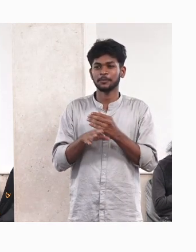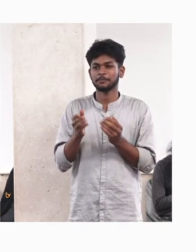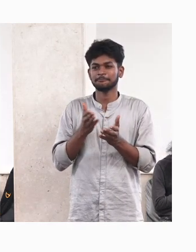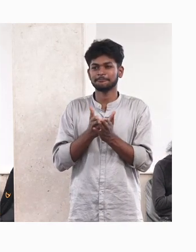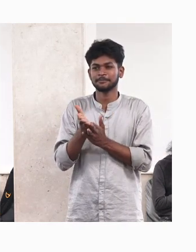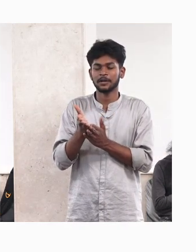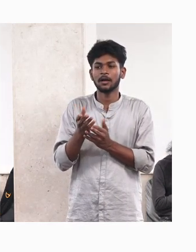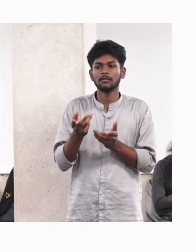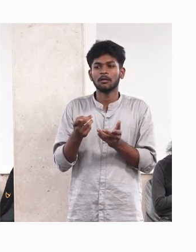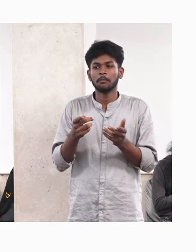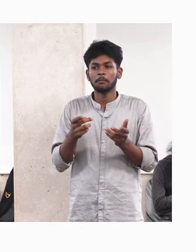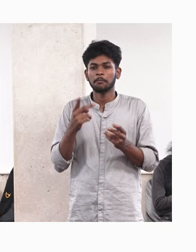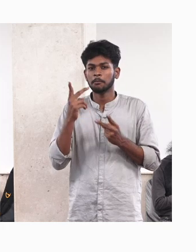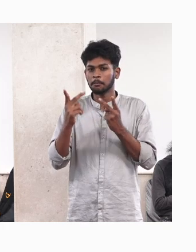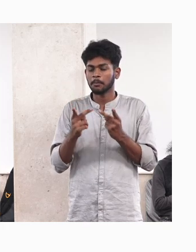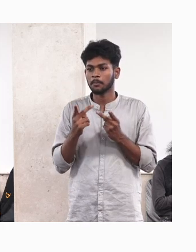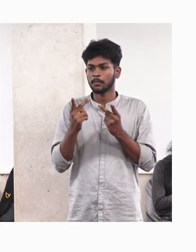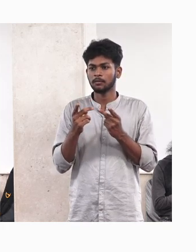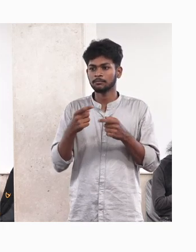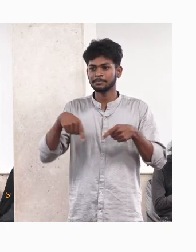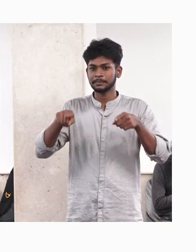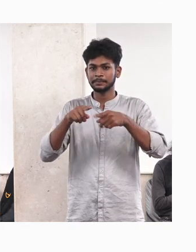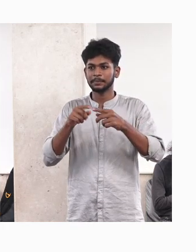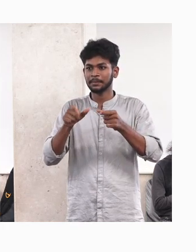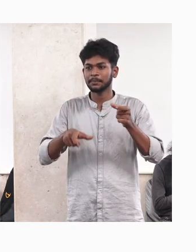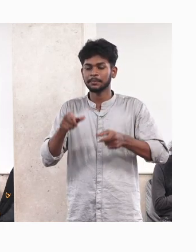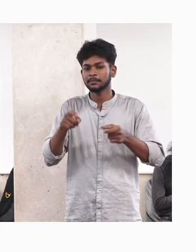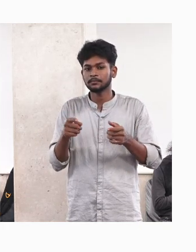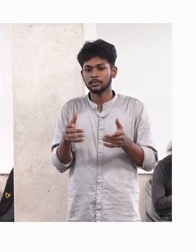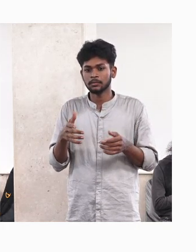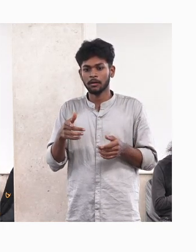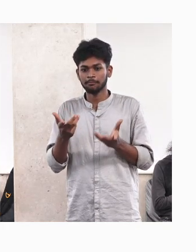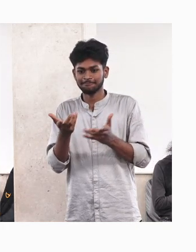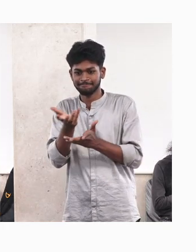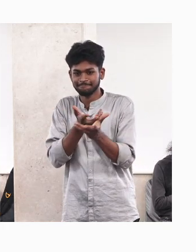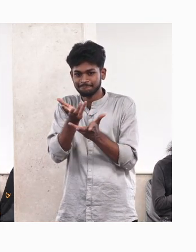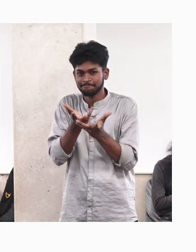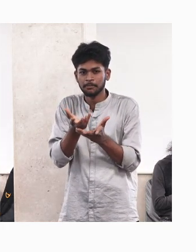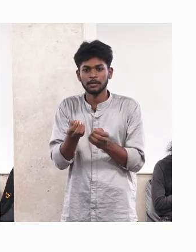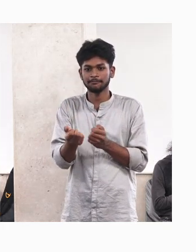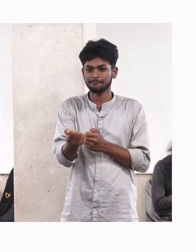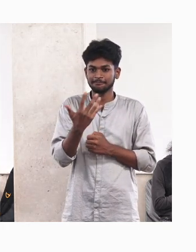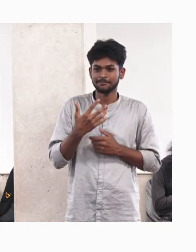giving space to everyone, facilitate for what everyone has space to talk, and